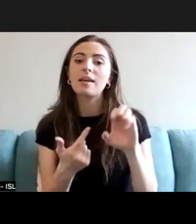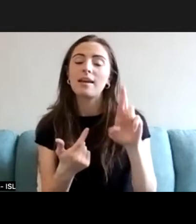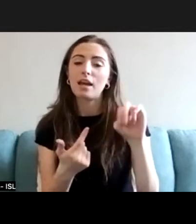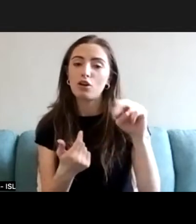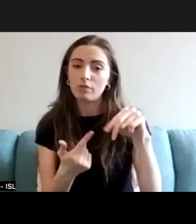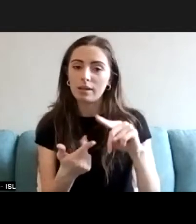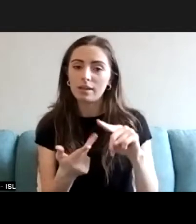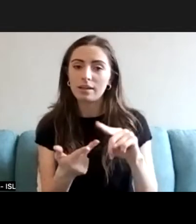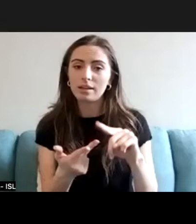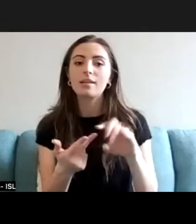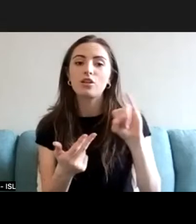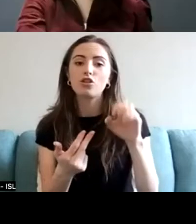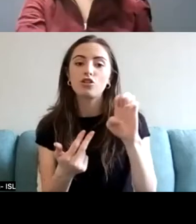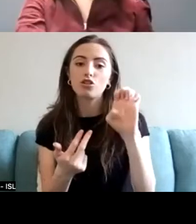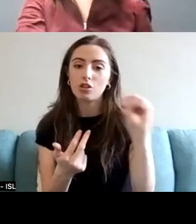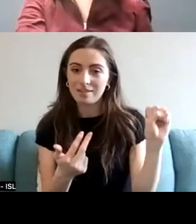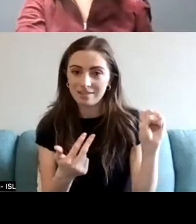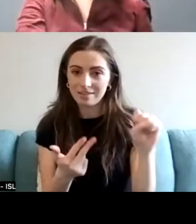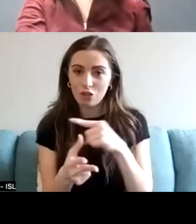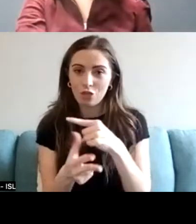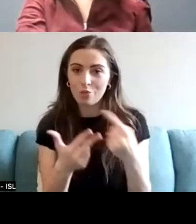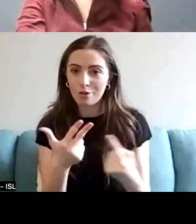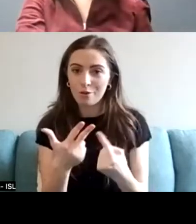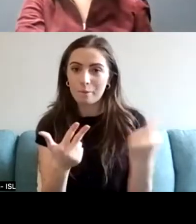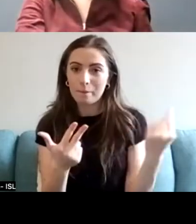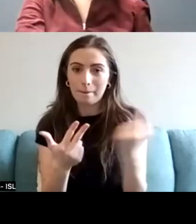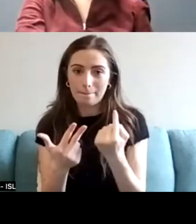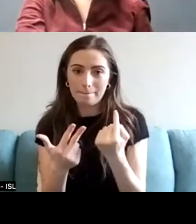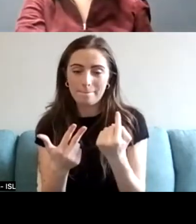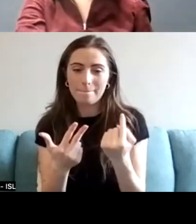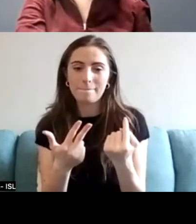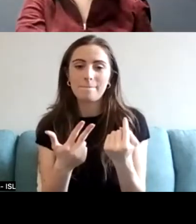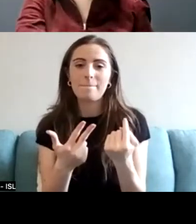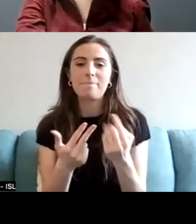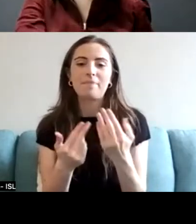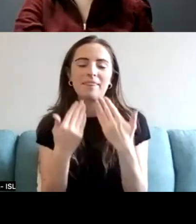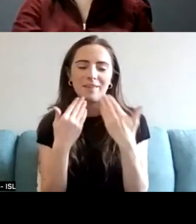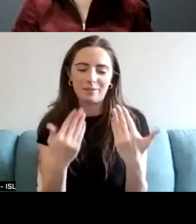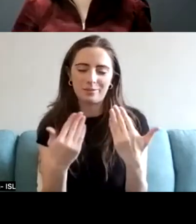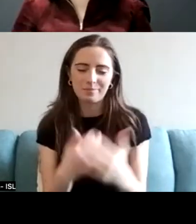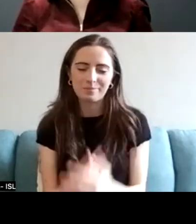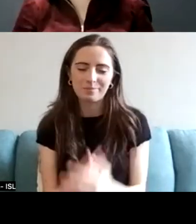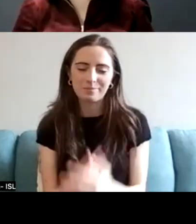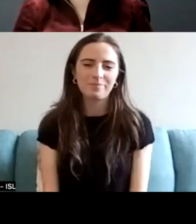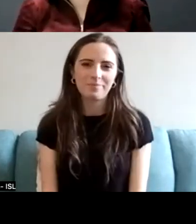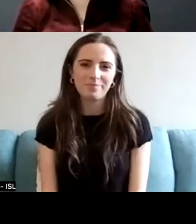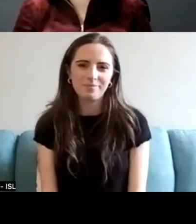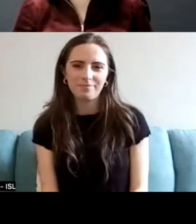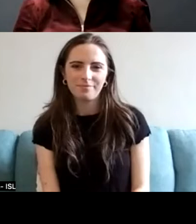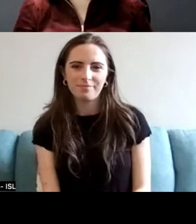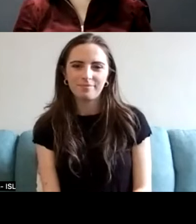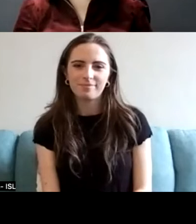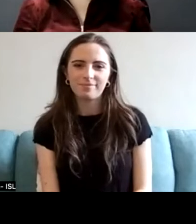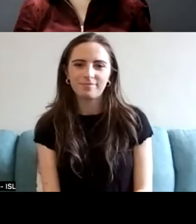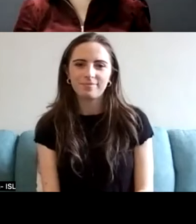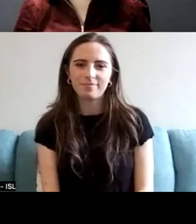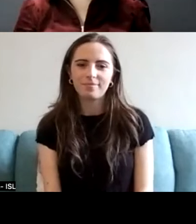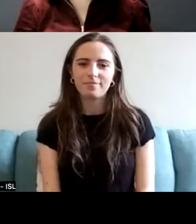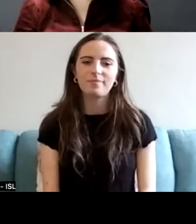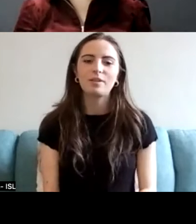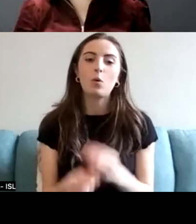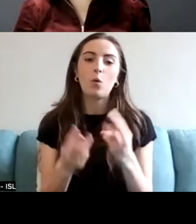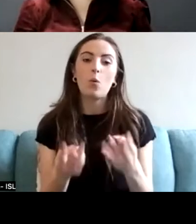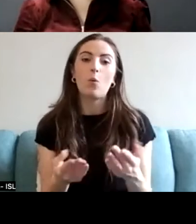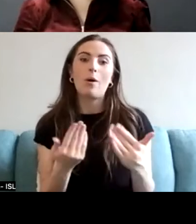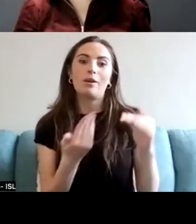now. If you guys want to switch your cameras and mics on, thank you all. So just as a way of introduction,